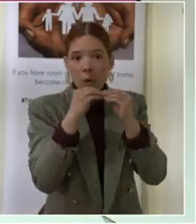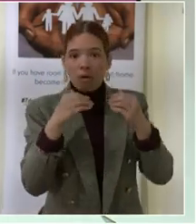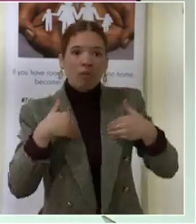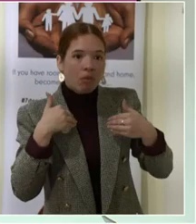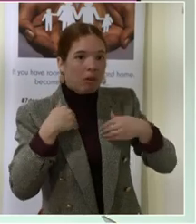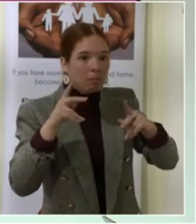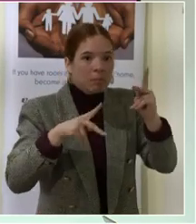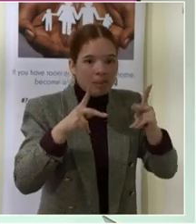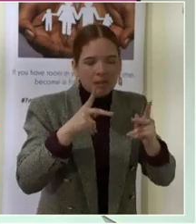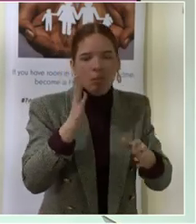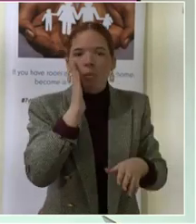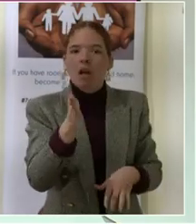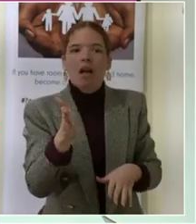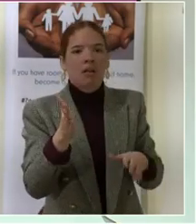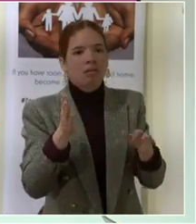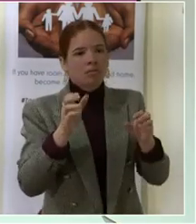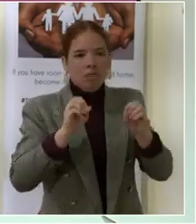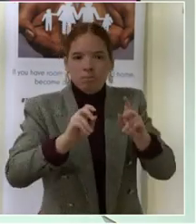have an opportunity to sign up.